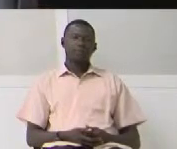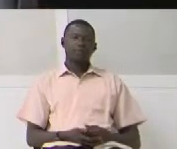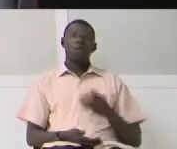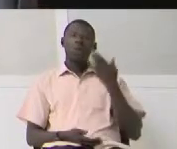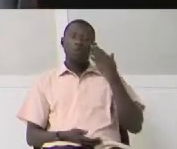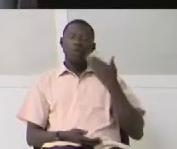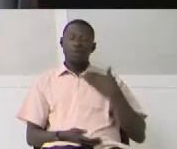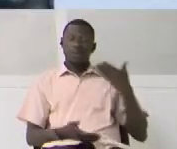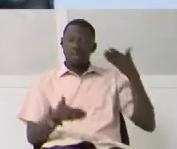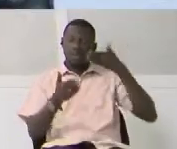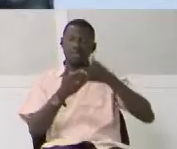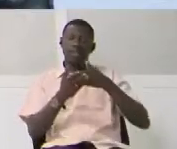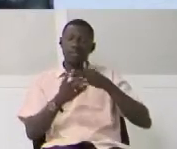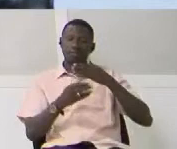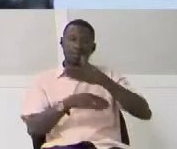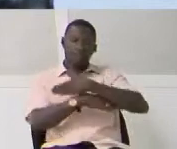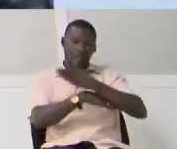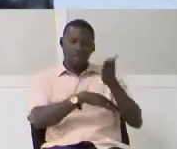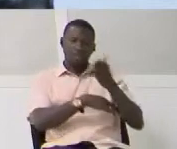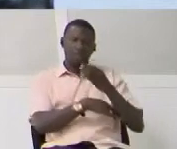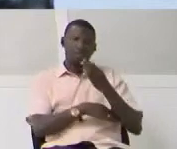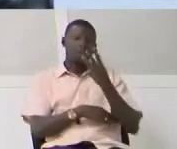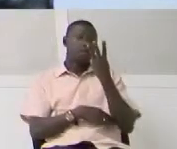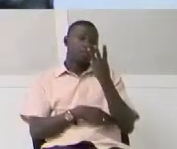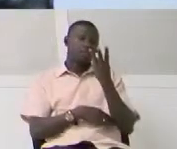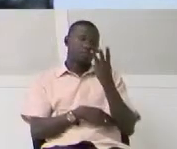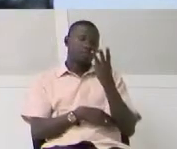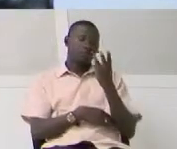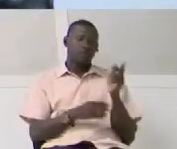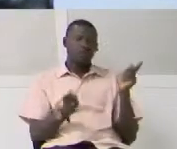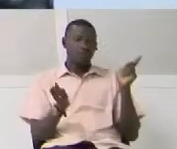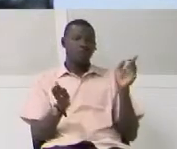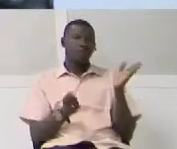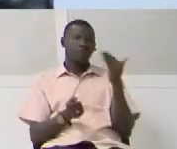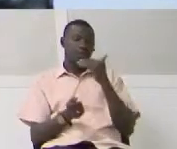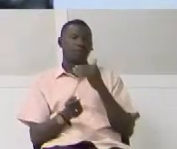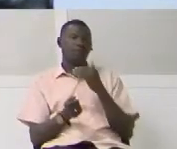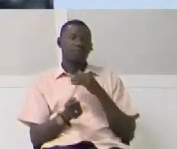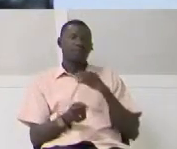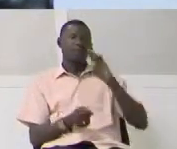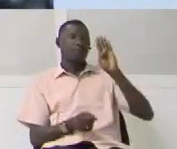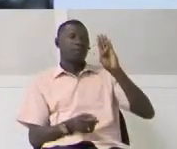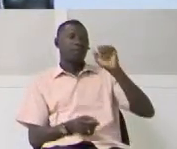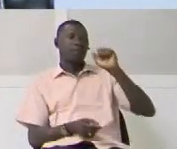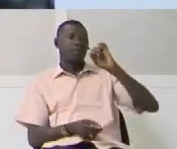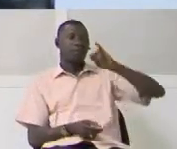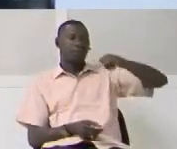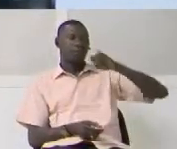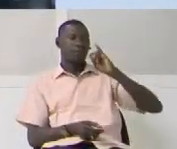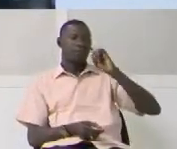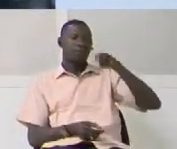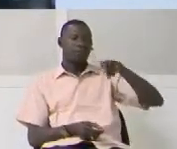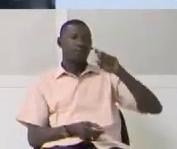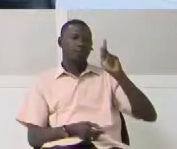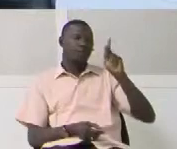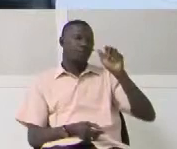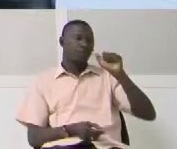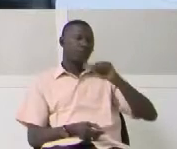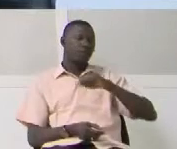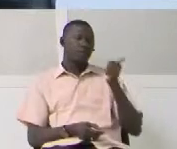Badji. The three of them came, Badjinka and Ousmane Badji. So man Ousmane Badji la xana